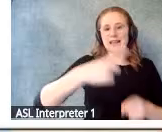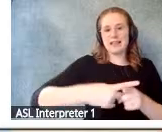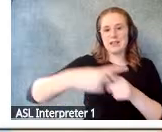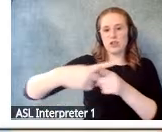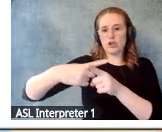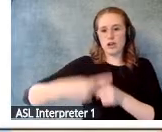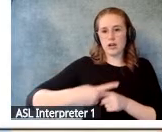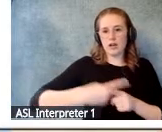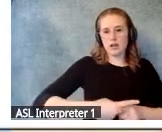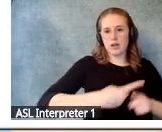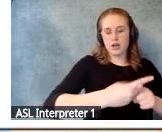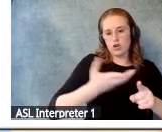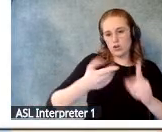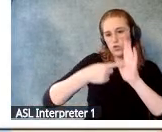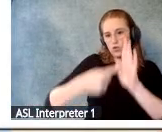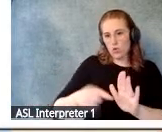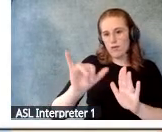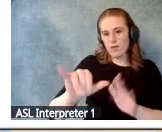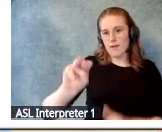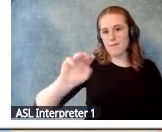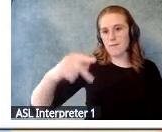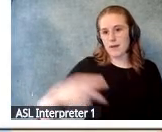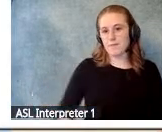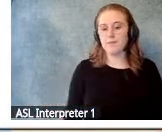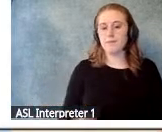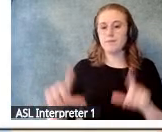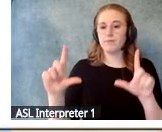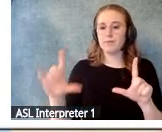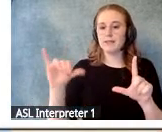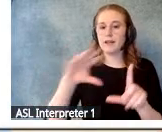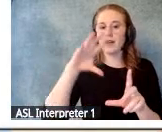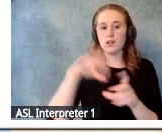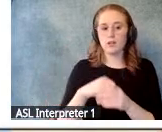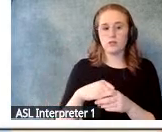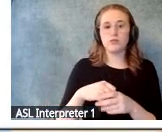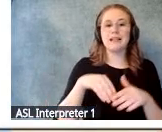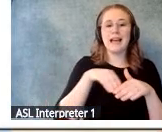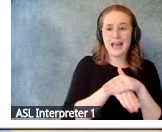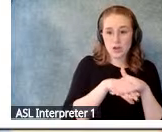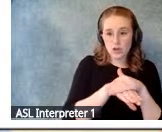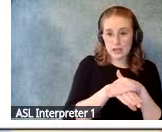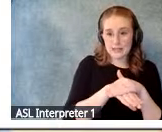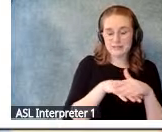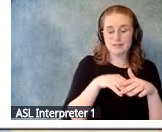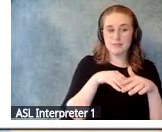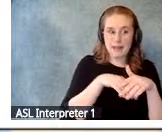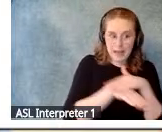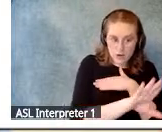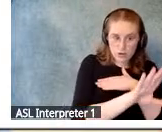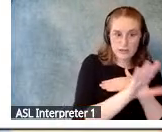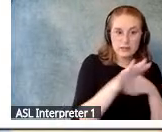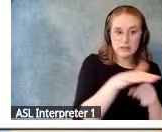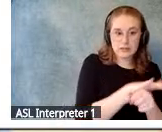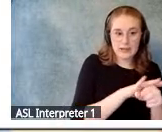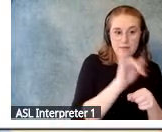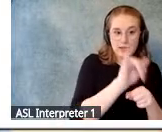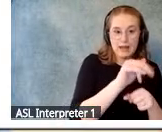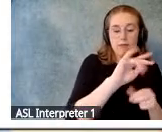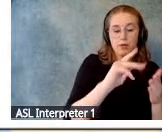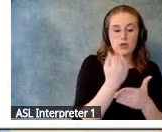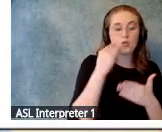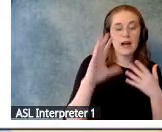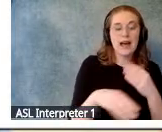intersections shown here. This includes the entrance to the site where the proposed project will be adding a